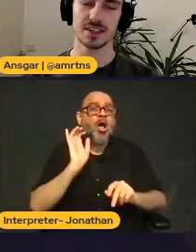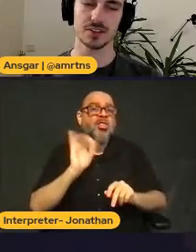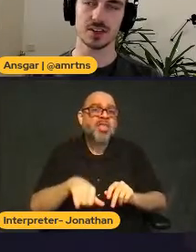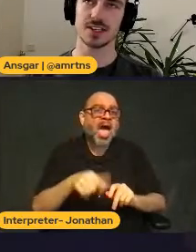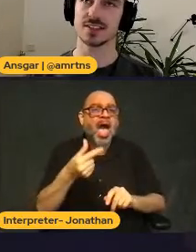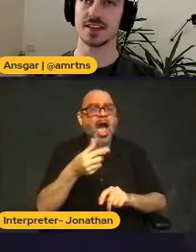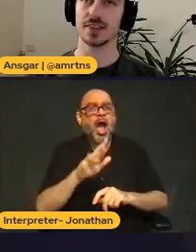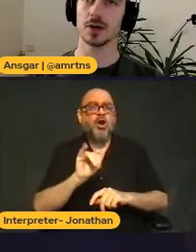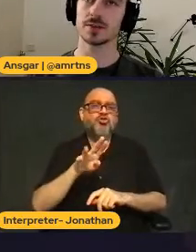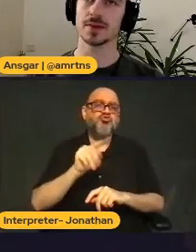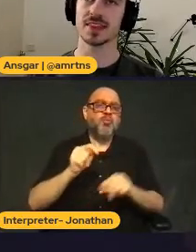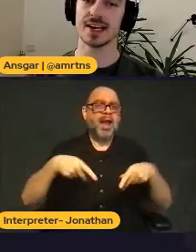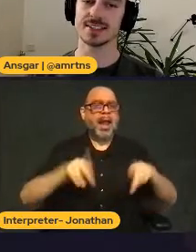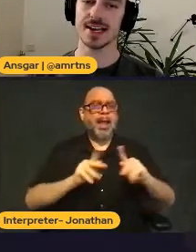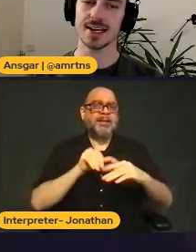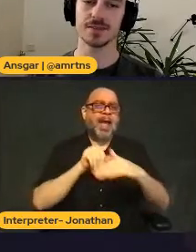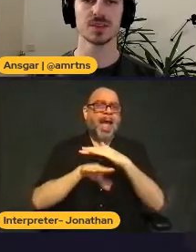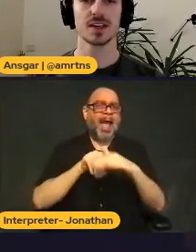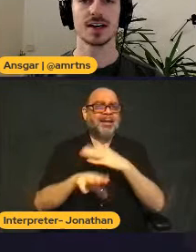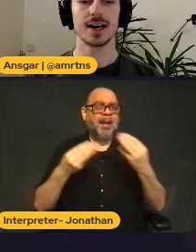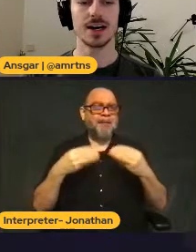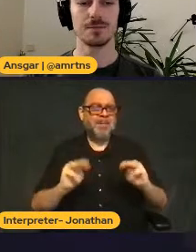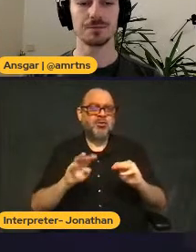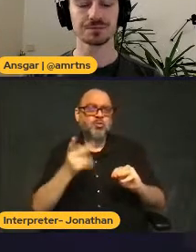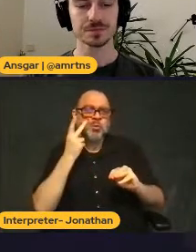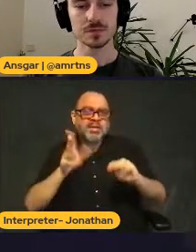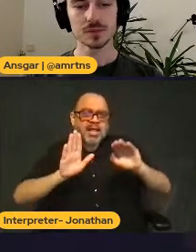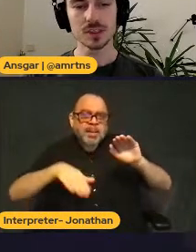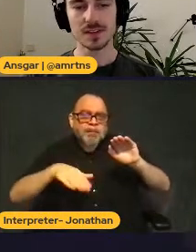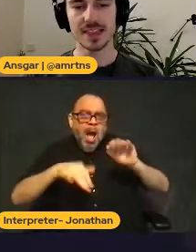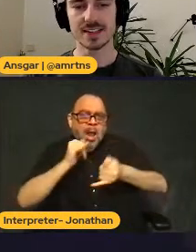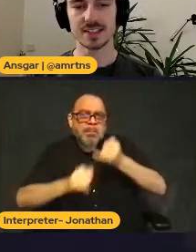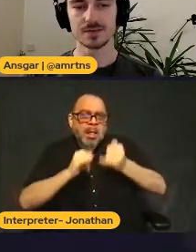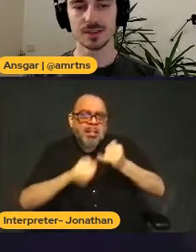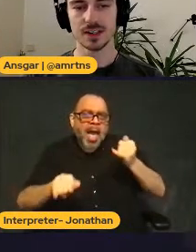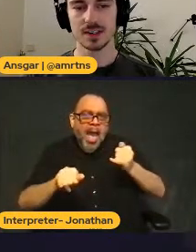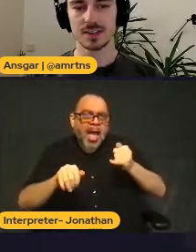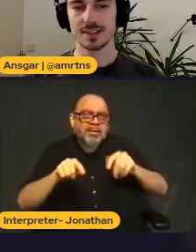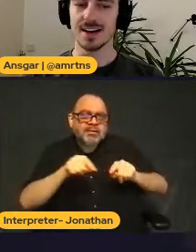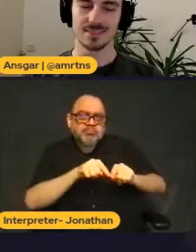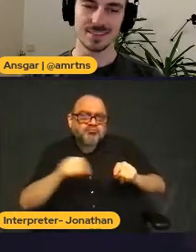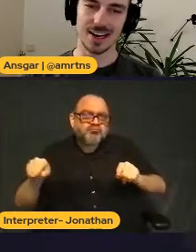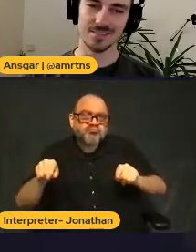method that you can see at the bottom on the last line that